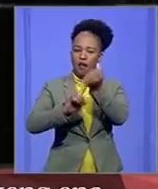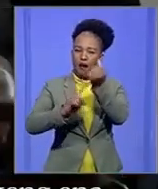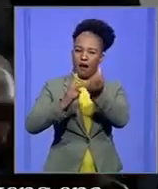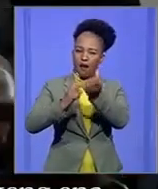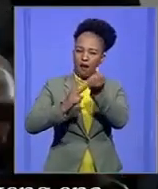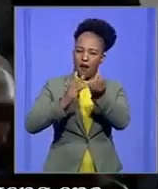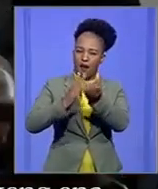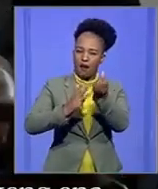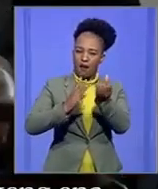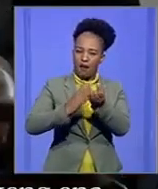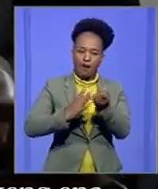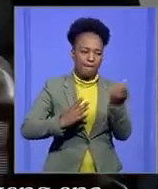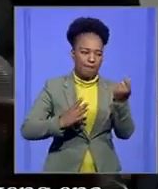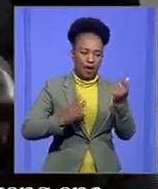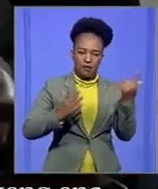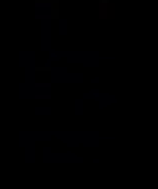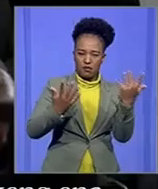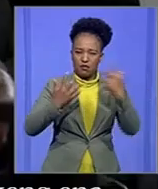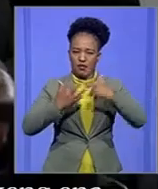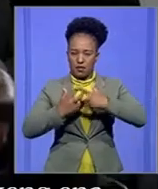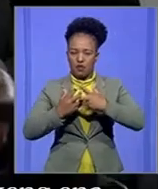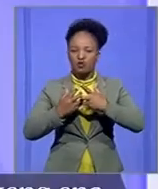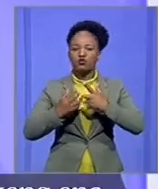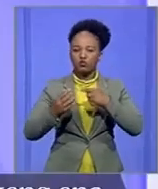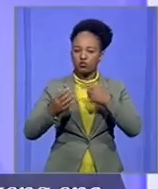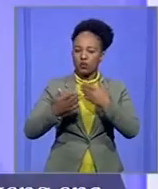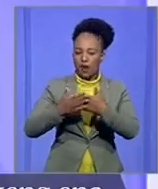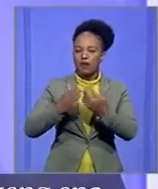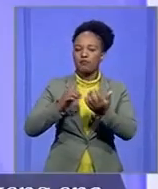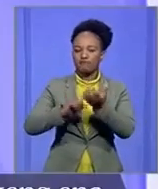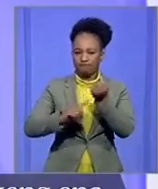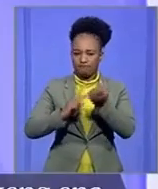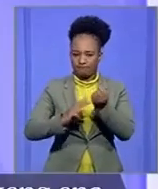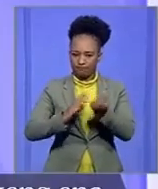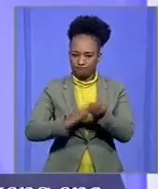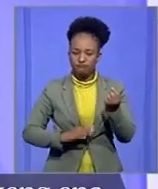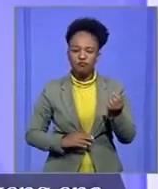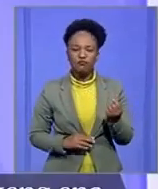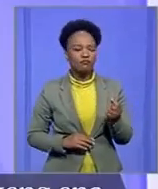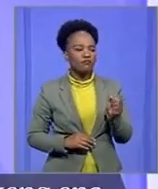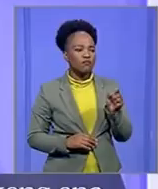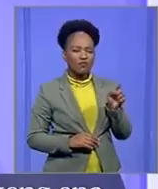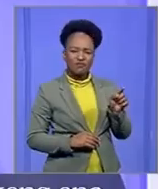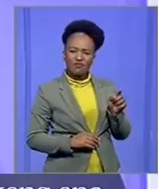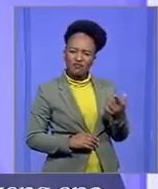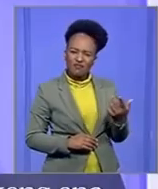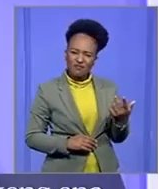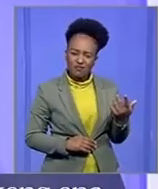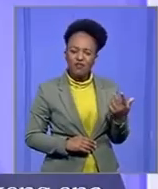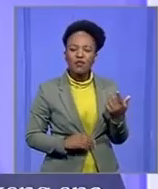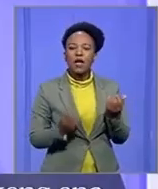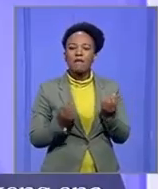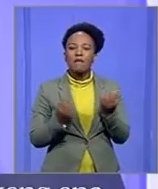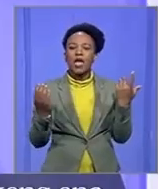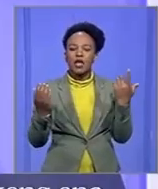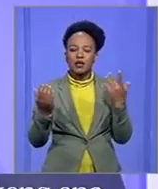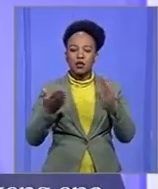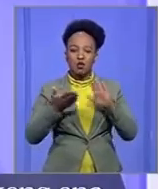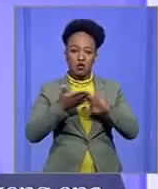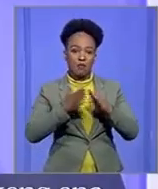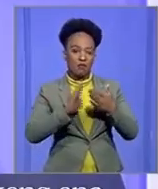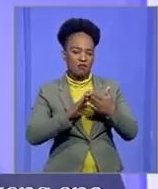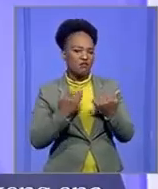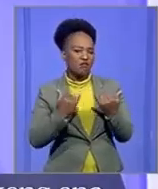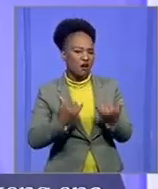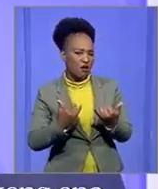matlafatsa kgotsa go fetola matshelo a maAforika Borwa. Jwale tobane le mathata a mangata a agang ditjeo tse phahameng tsa ho phela,